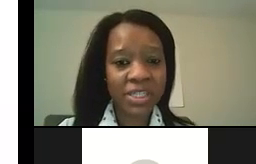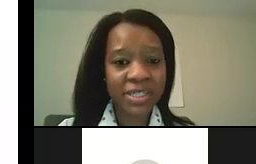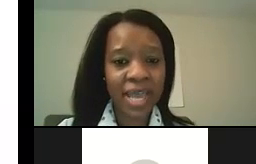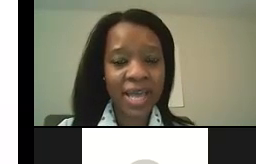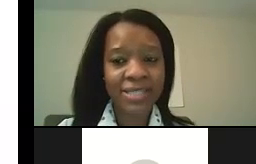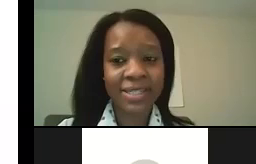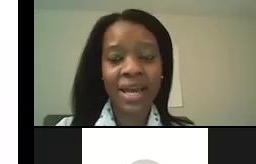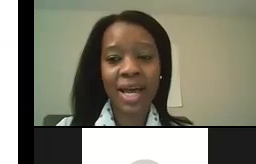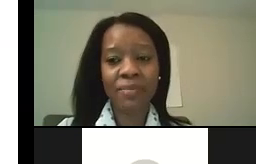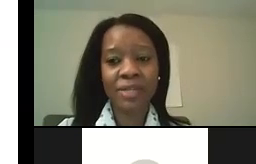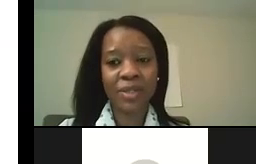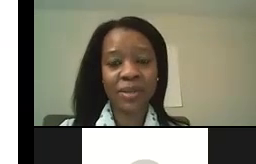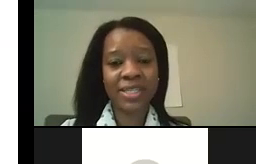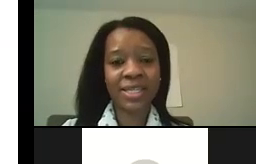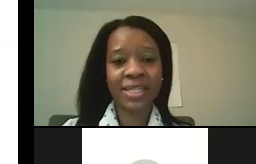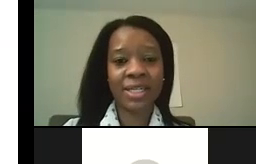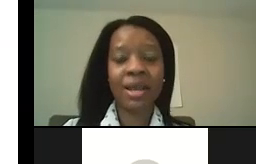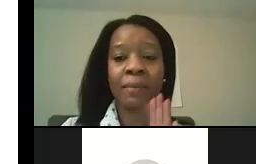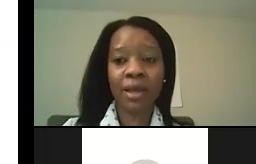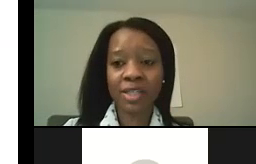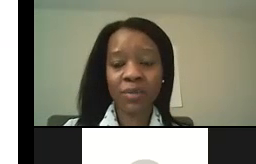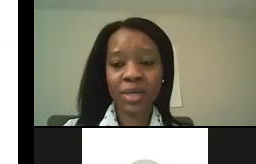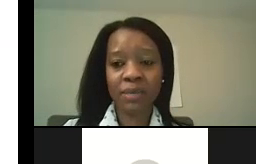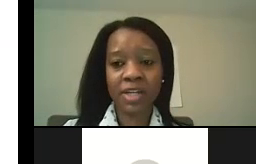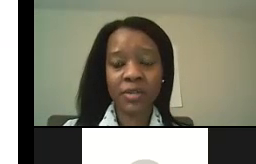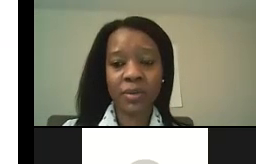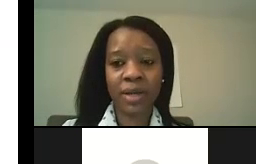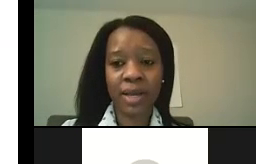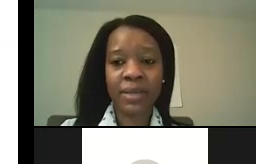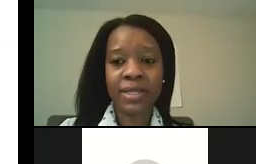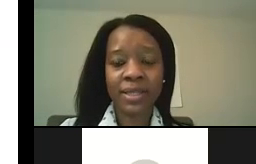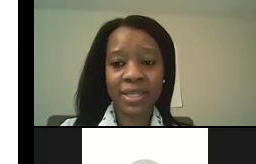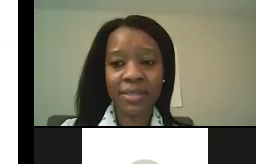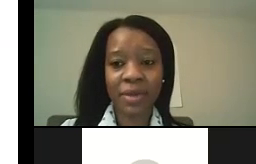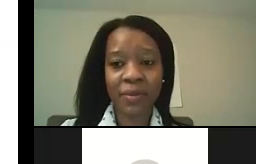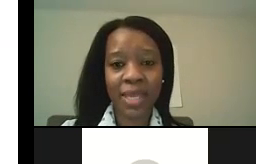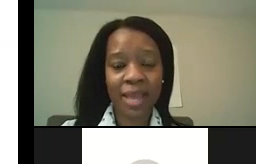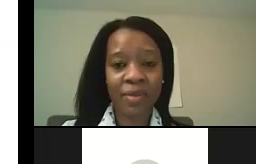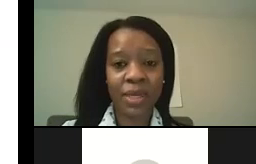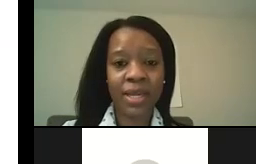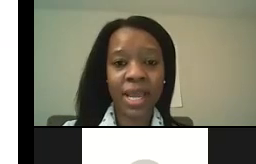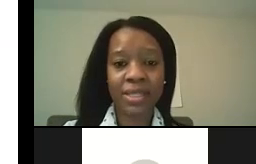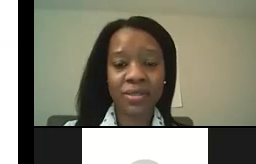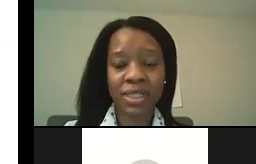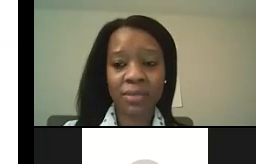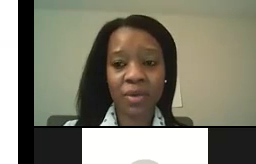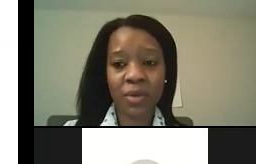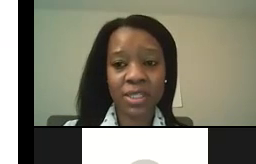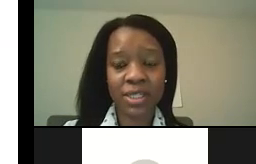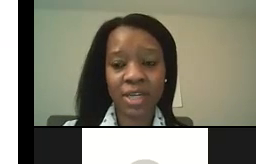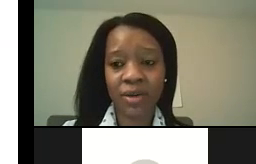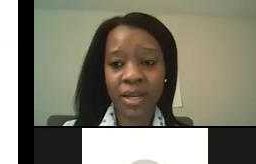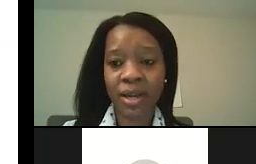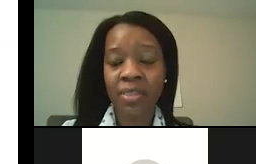and questions asked during this section, but I also want to make sure to the extent that we can answer some